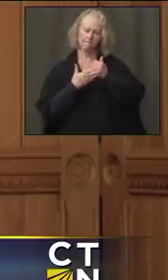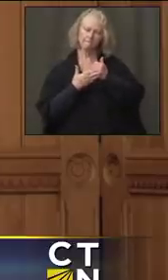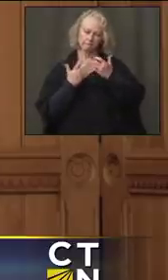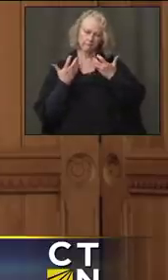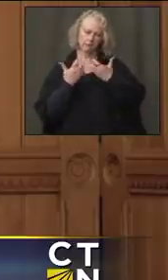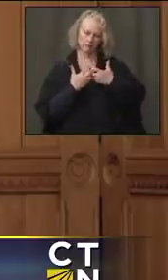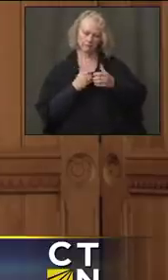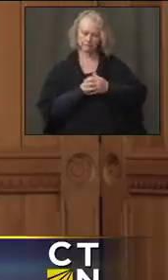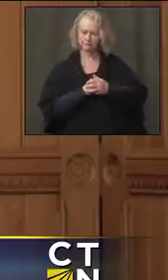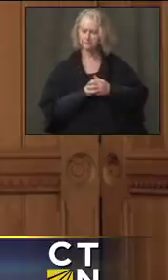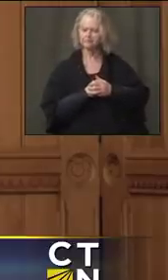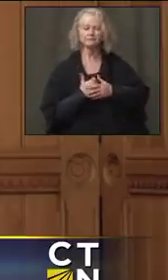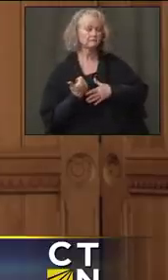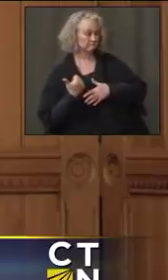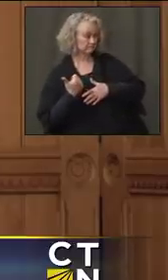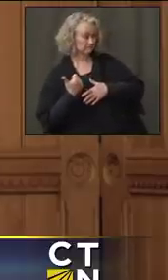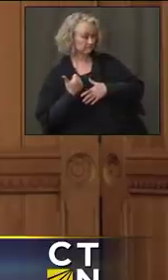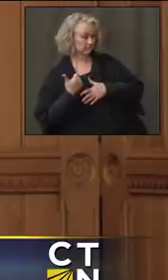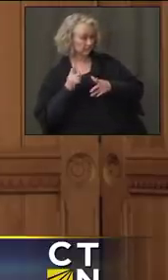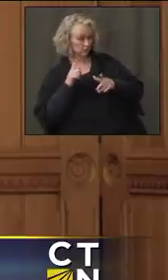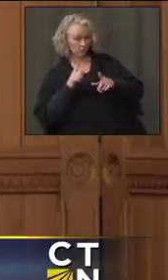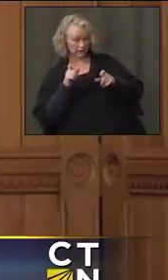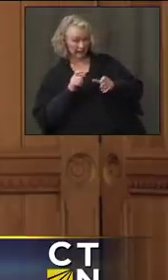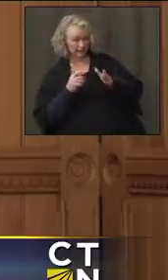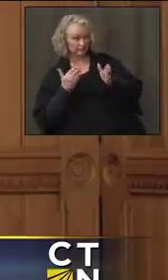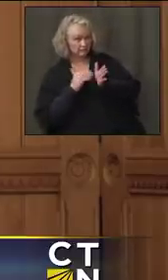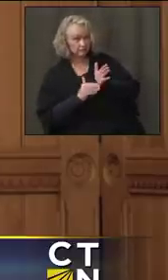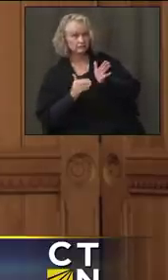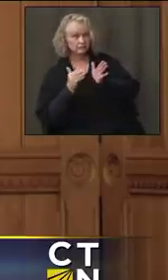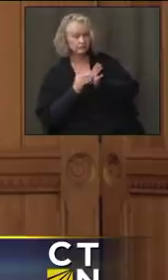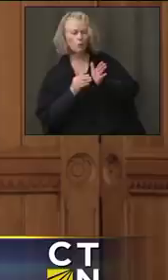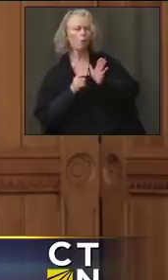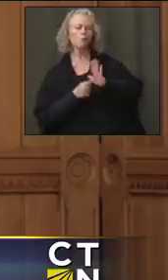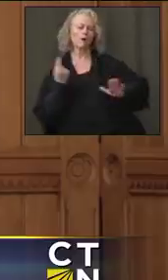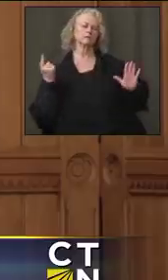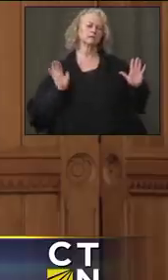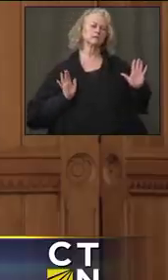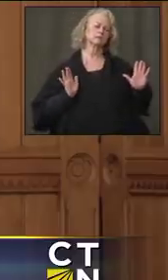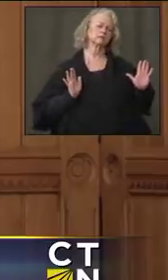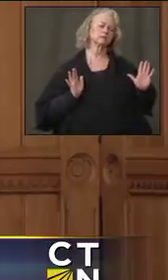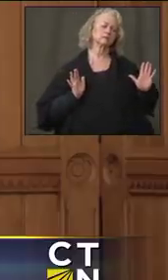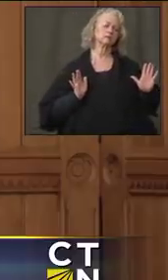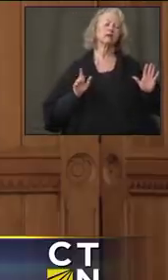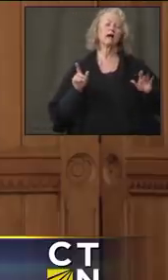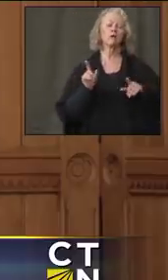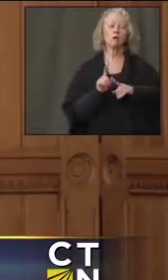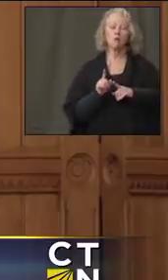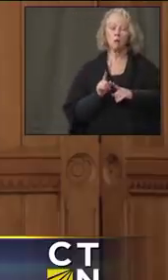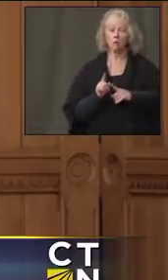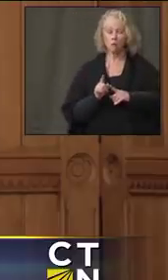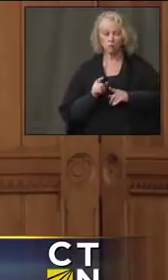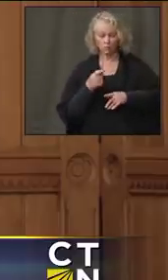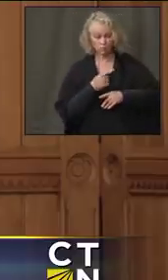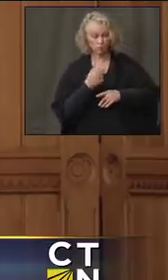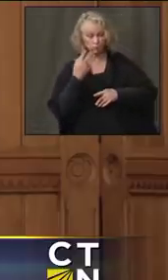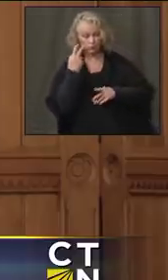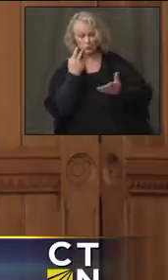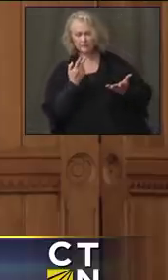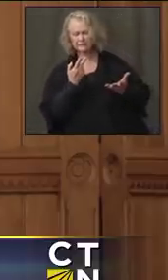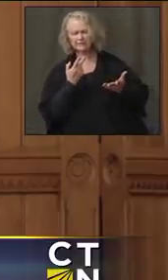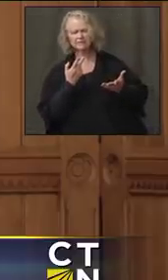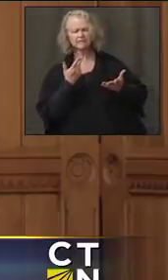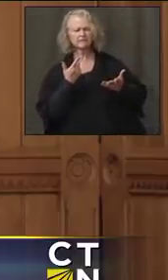they be tested frequently? Is it just a one-time thing? And also, Josh, are you seeing any kind of